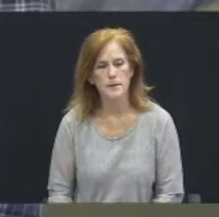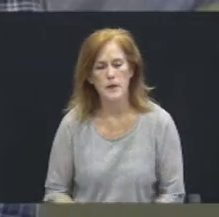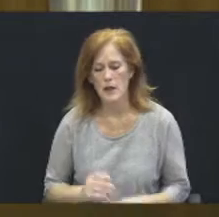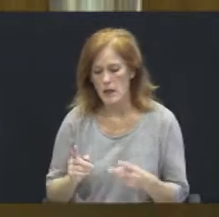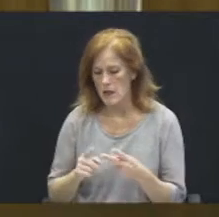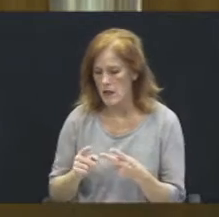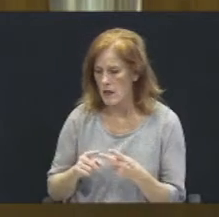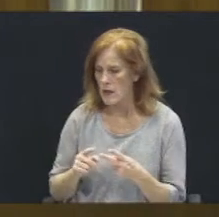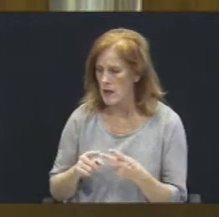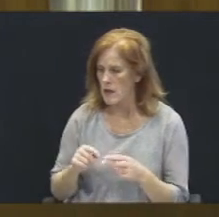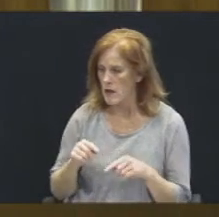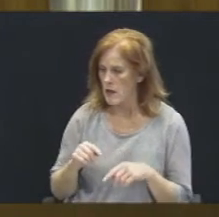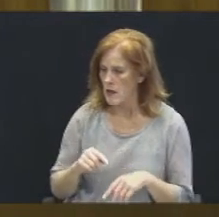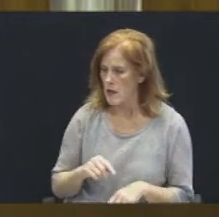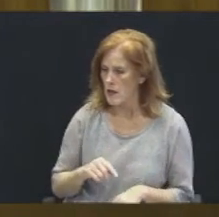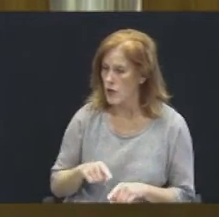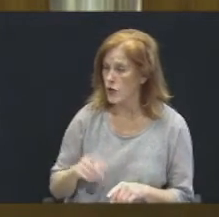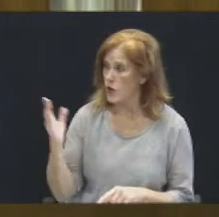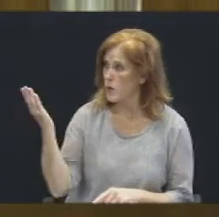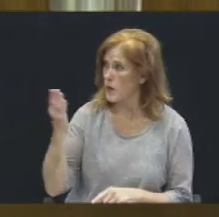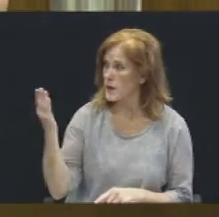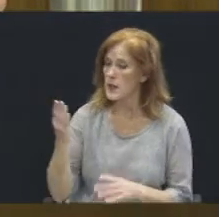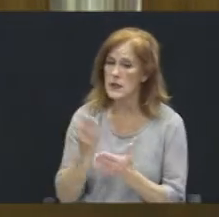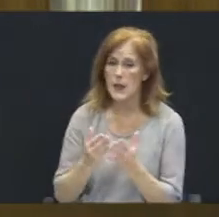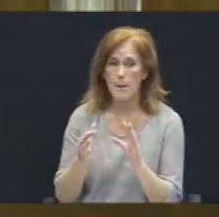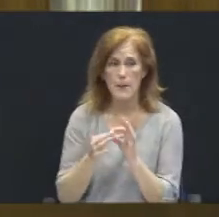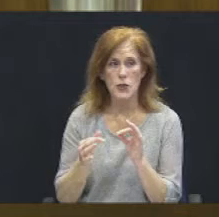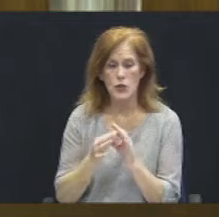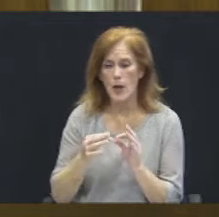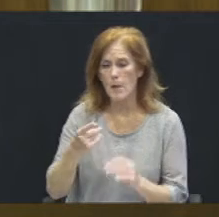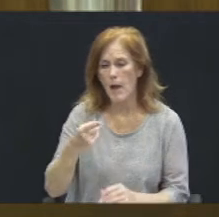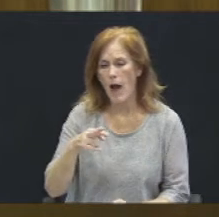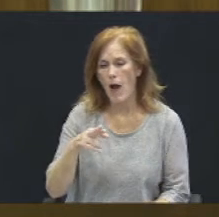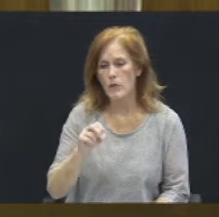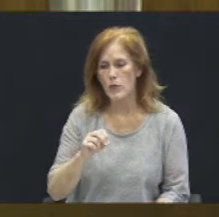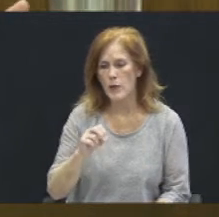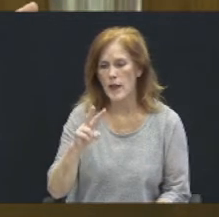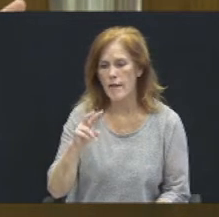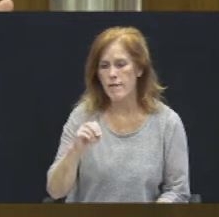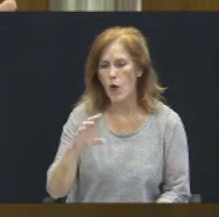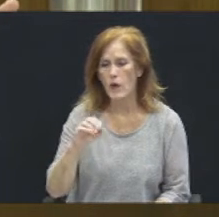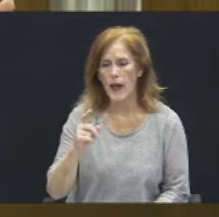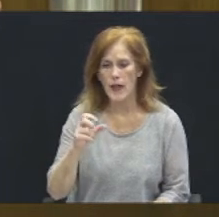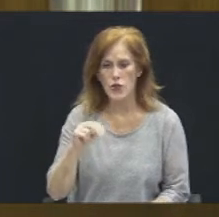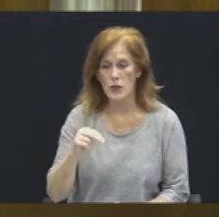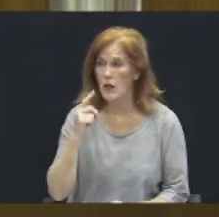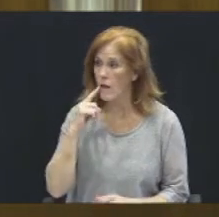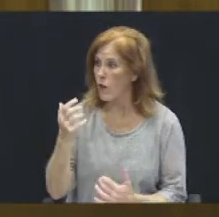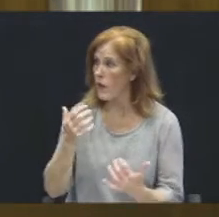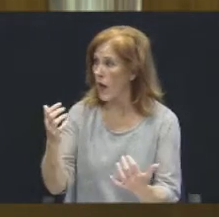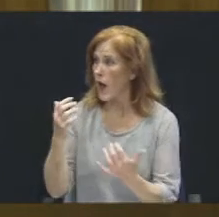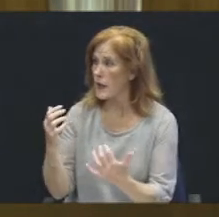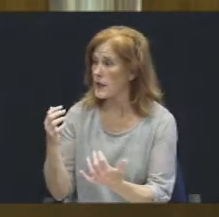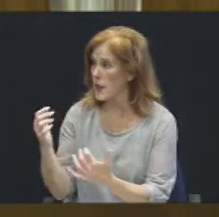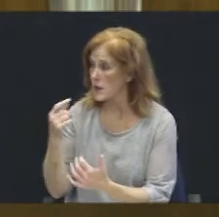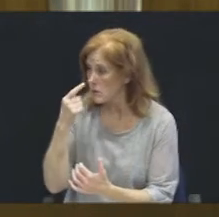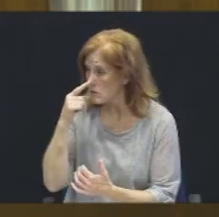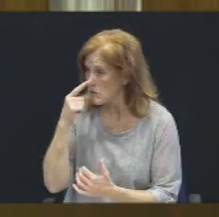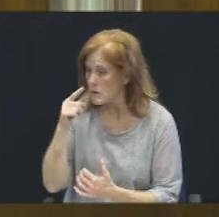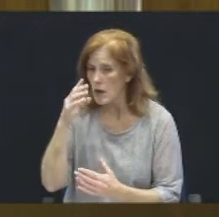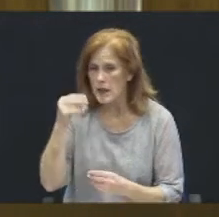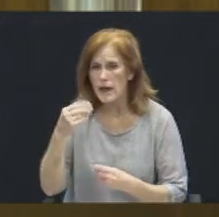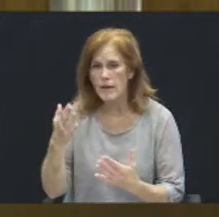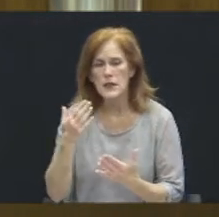was mention throughout your presentation about that pre-vocational side of things. Mm-hmm. Just for the audience, can you give some examples